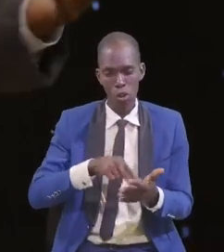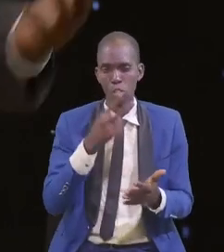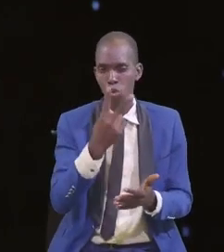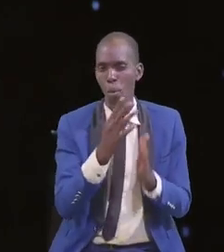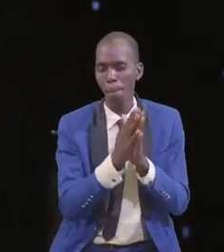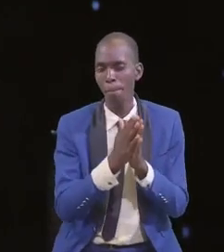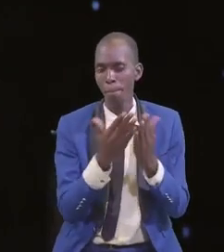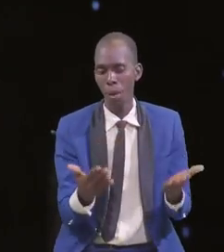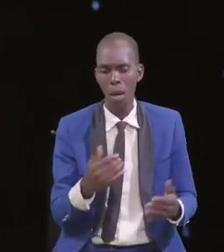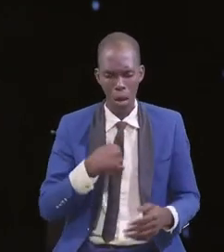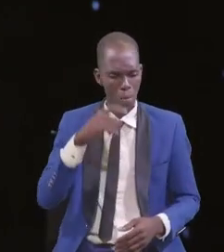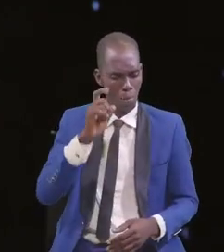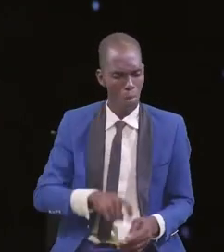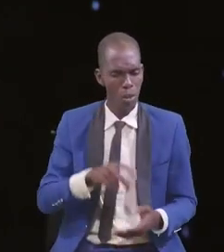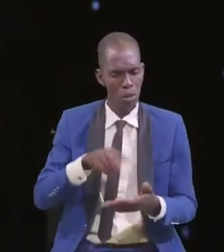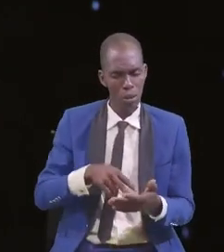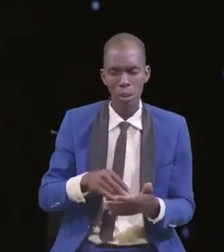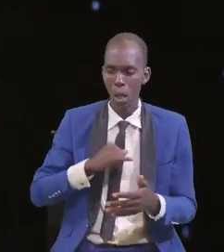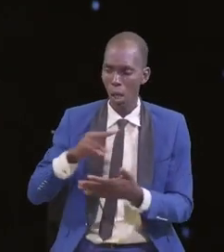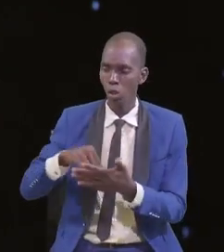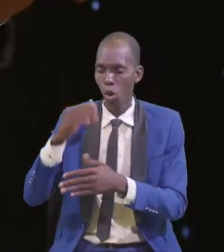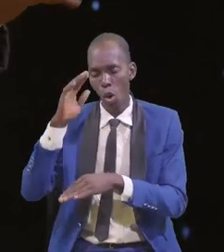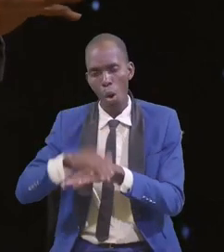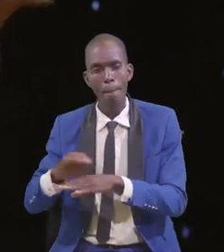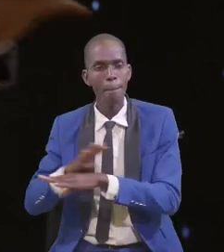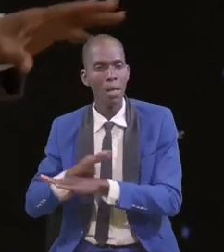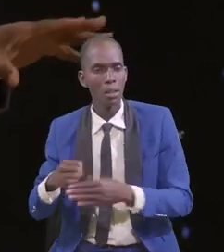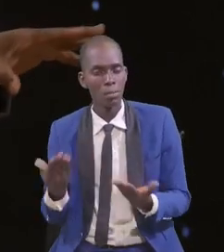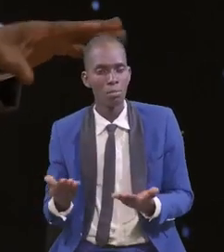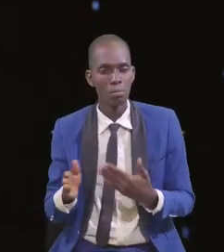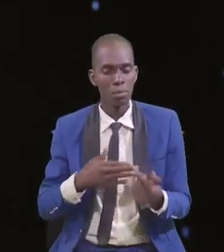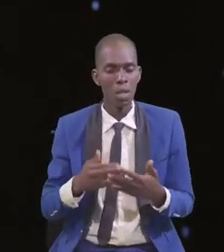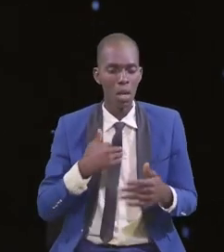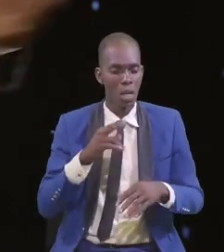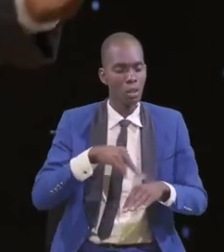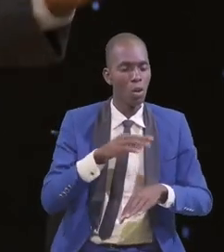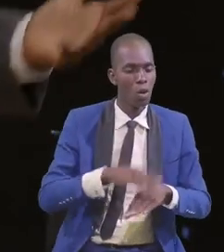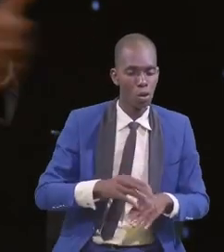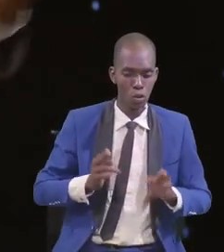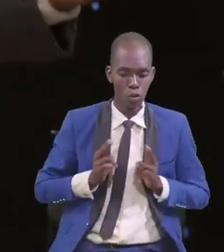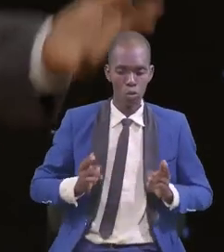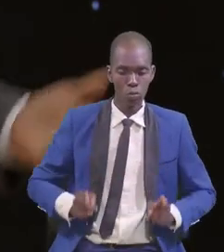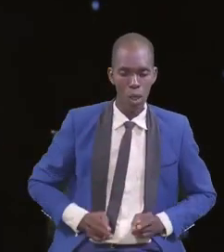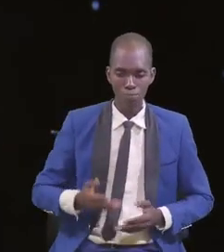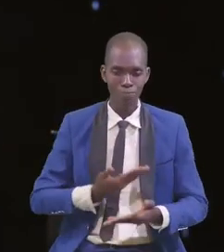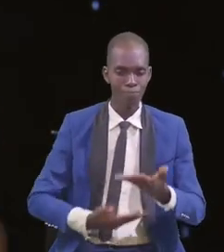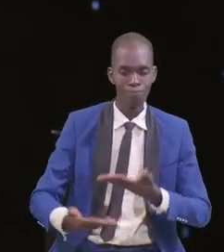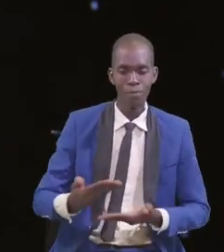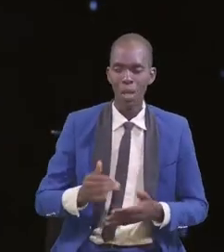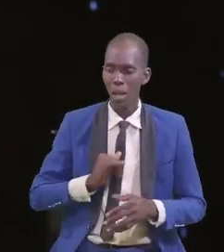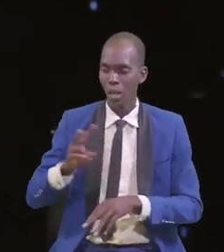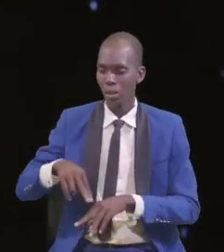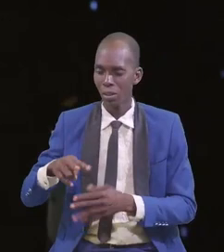I have to do that. I read on business, I read on finance, I read on human relationships, I read on this, I read on